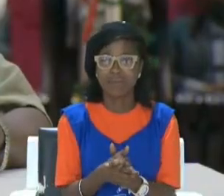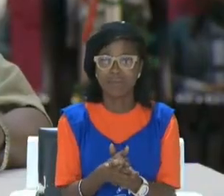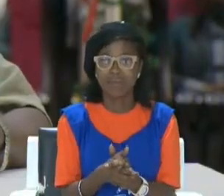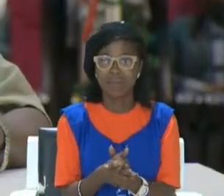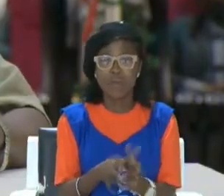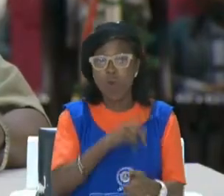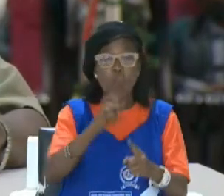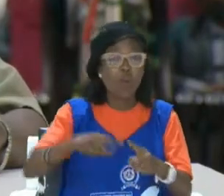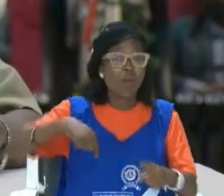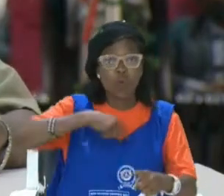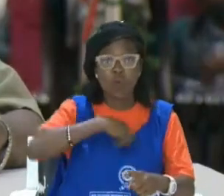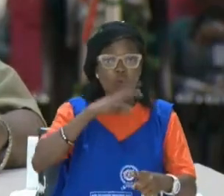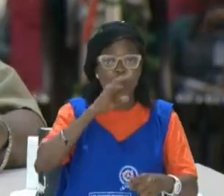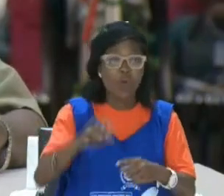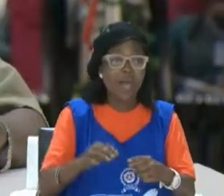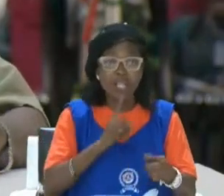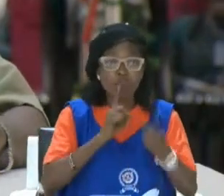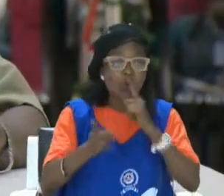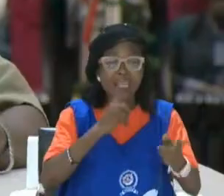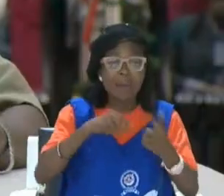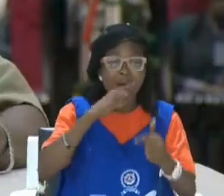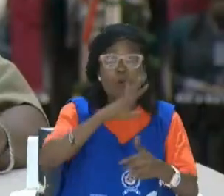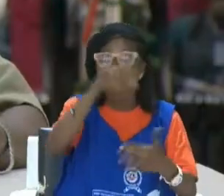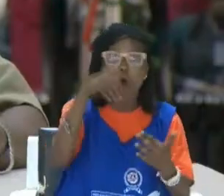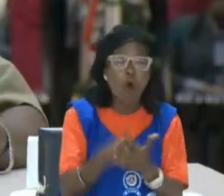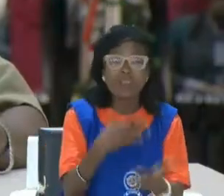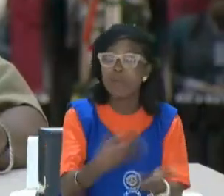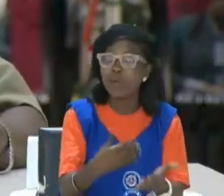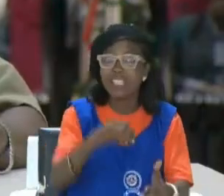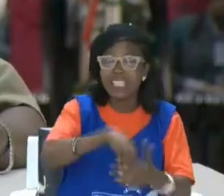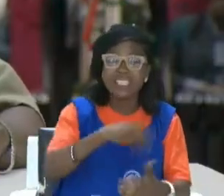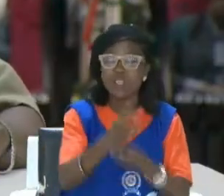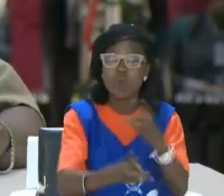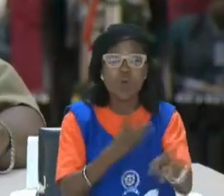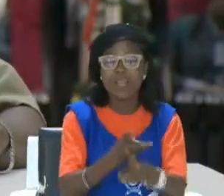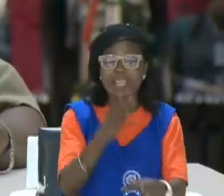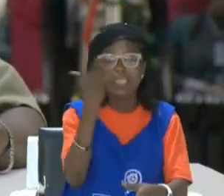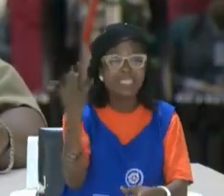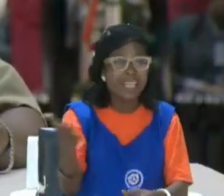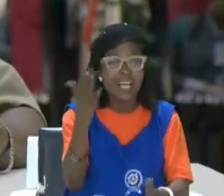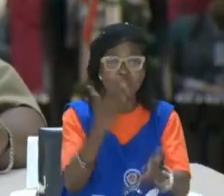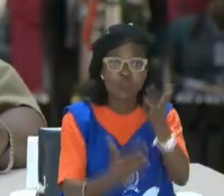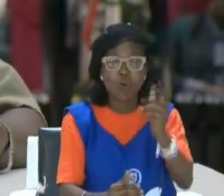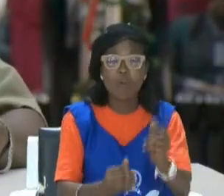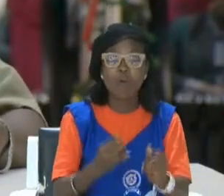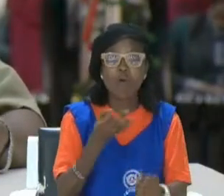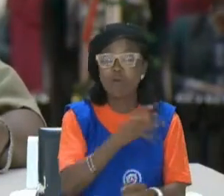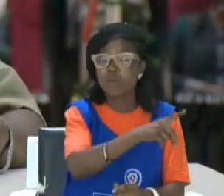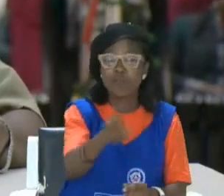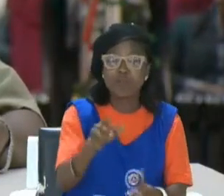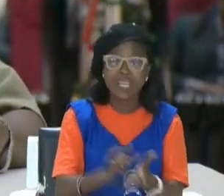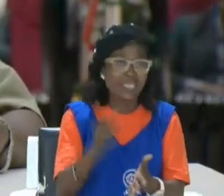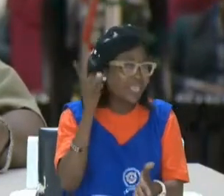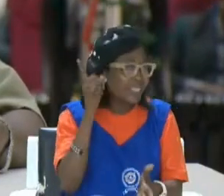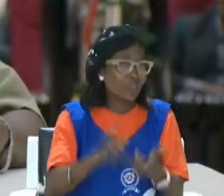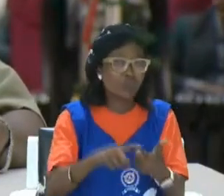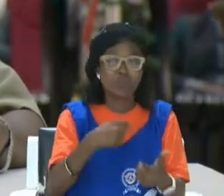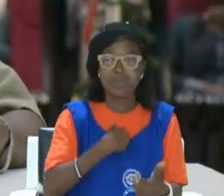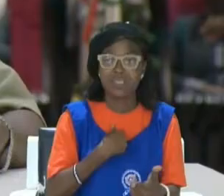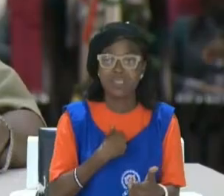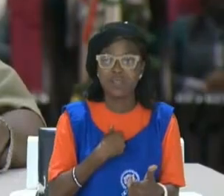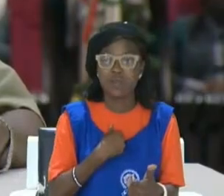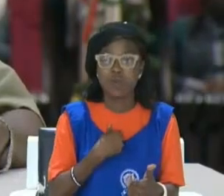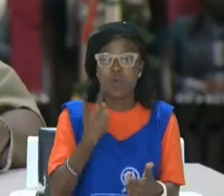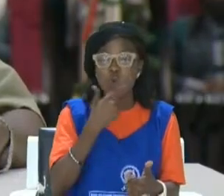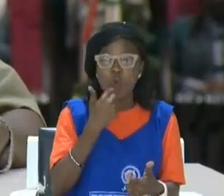And when we are talking about all the money in the world, there are some of us listening to me who think